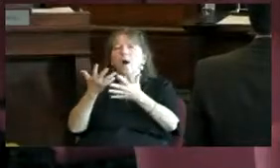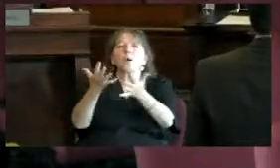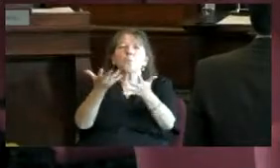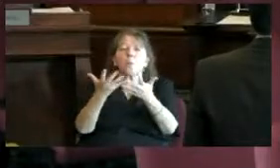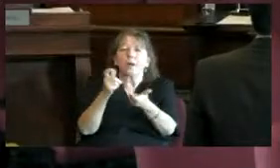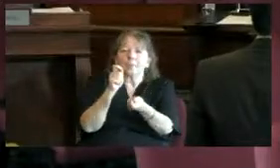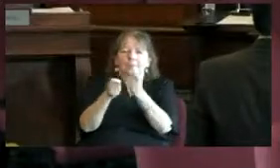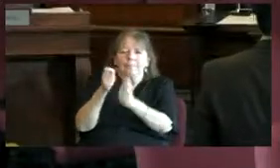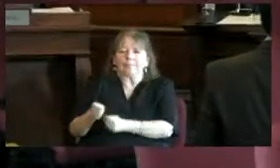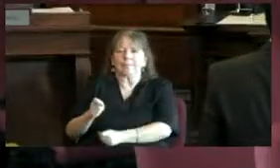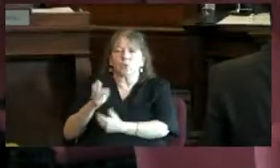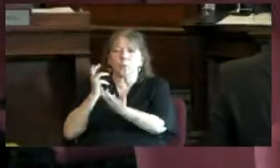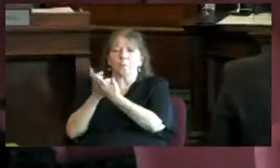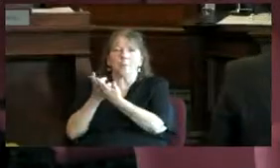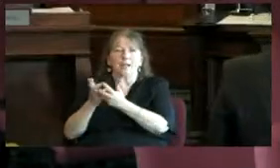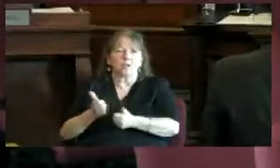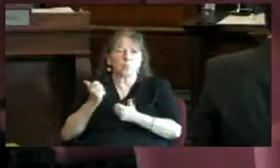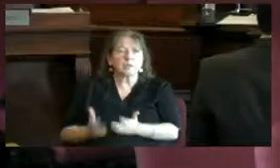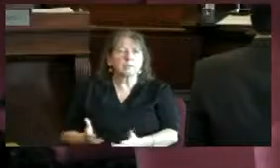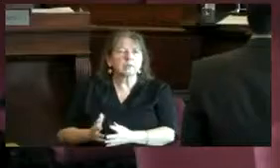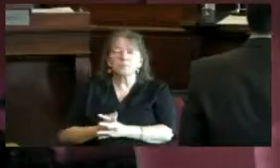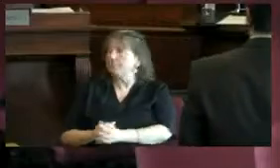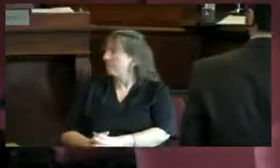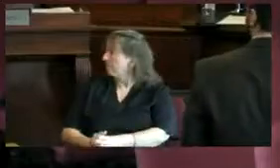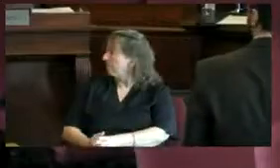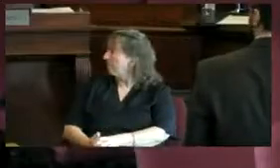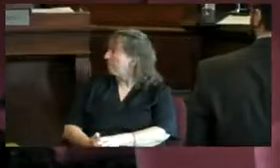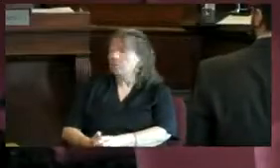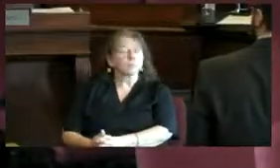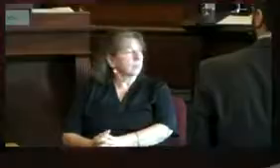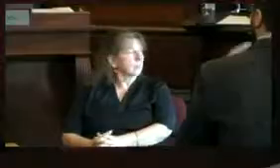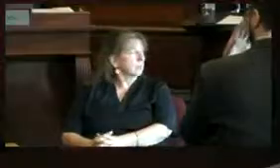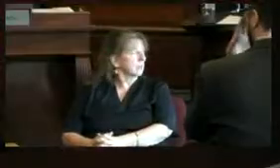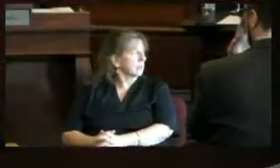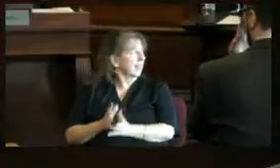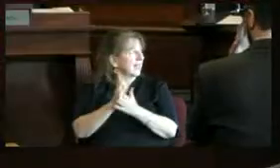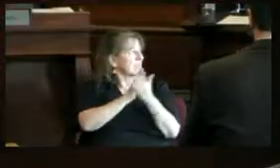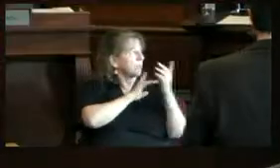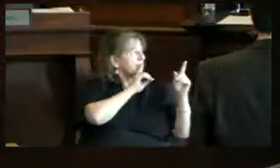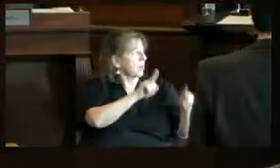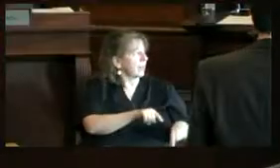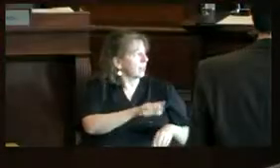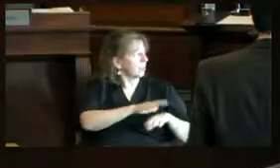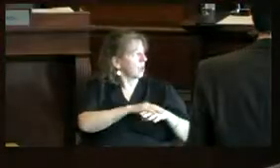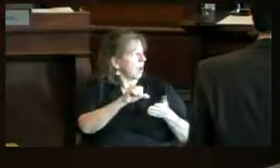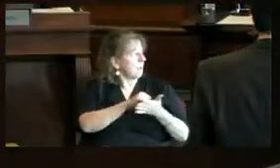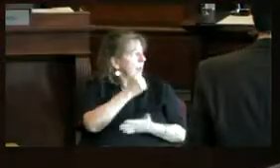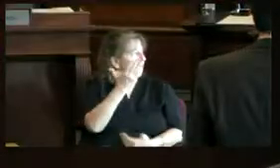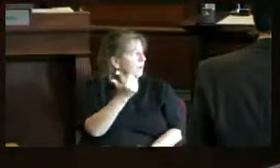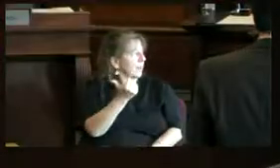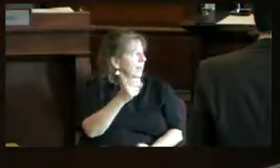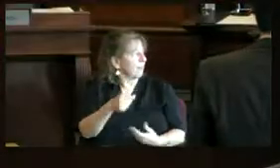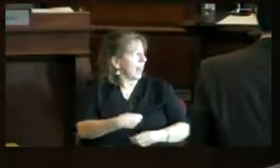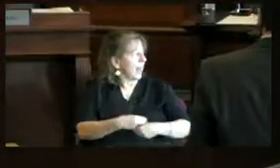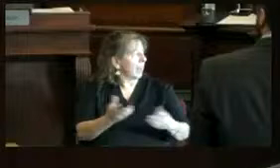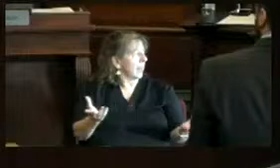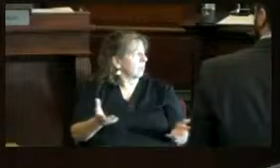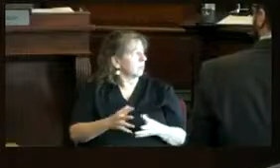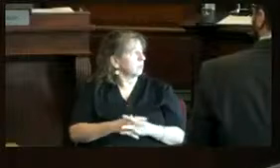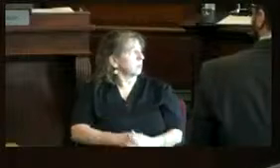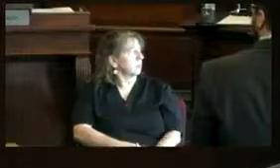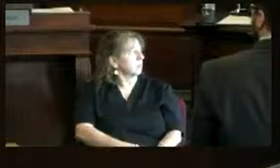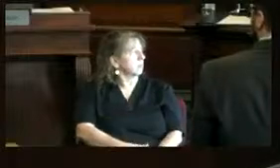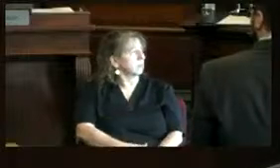the incomes of the existing residents. Well, thank you. And some of those answers are on page 15 of the handout. We got some more detail for